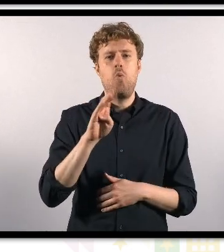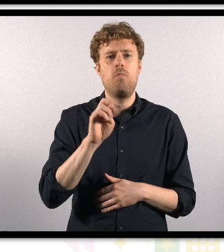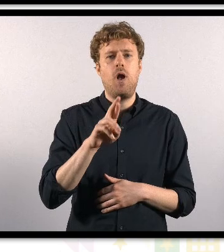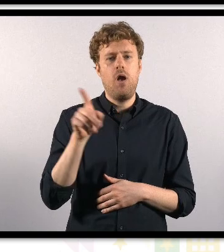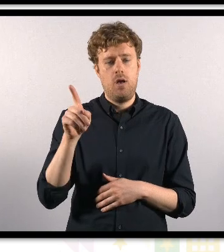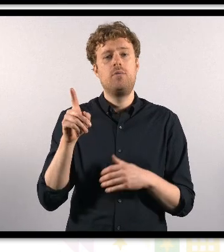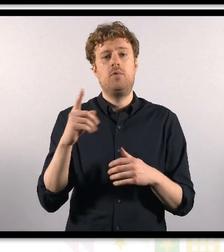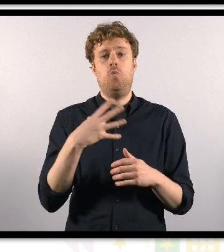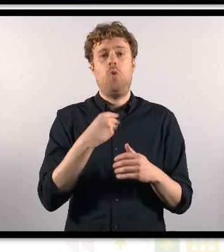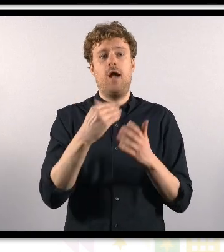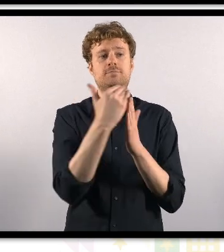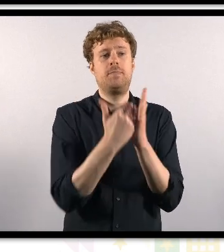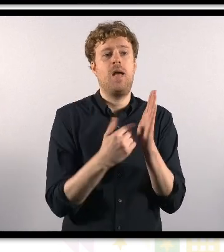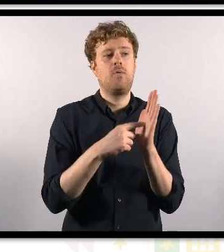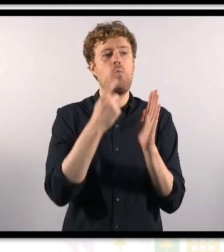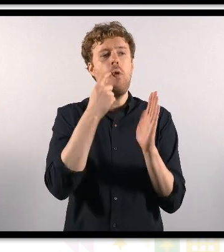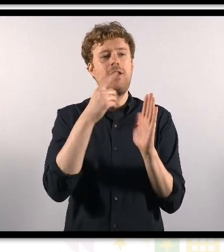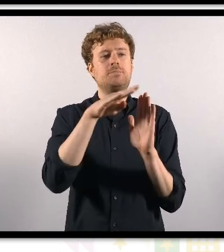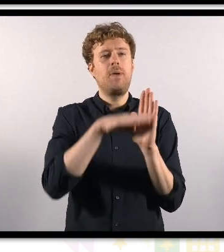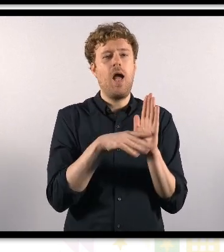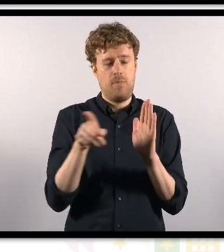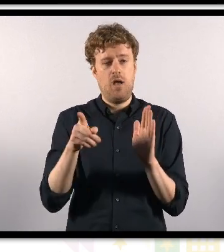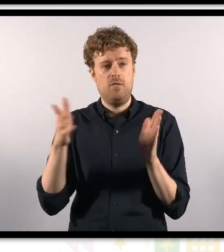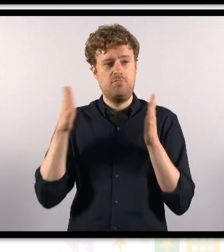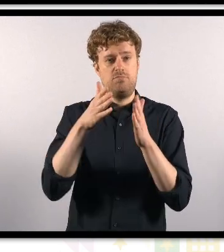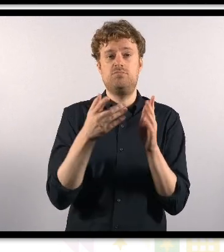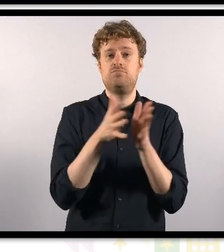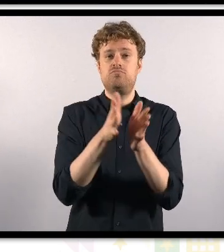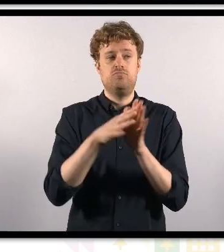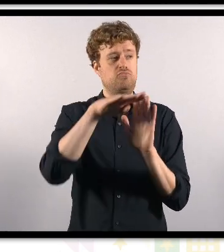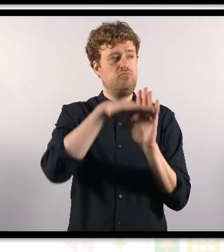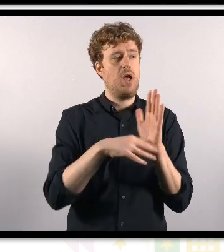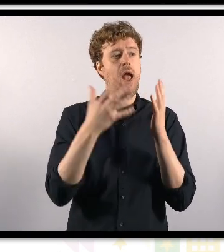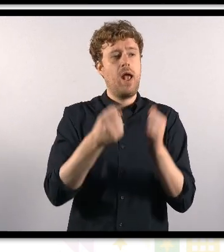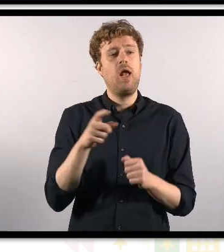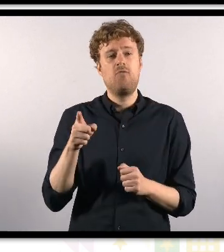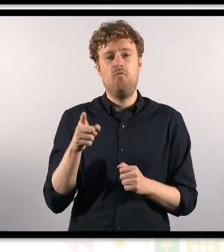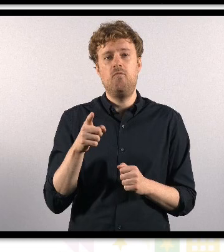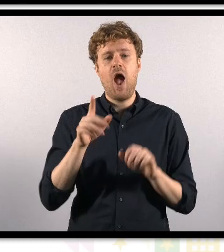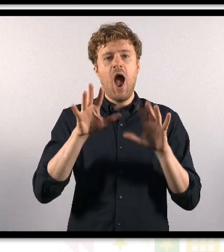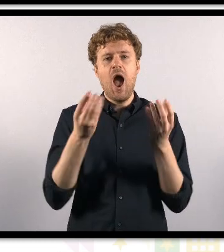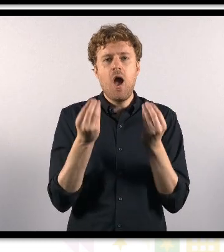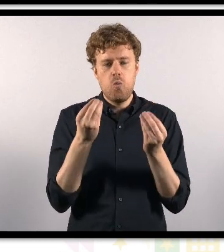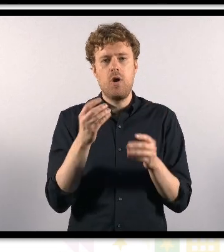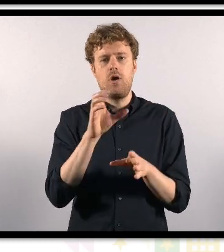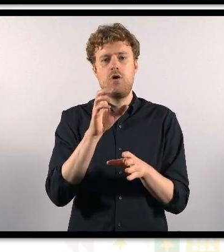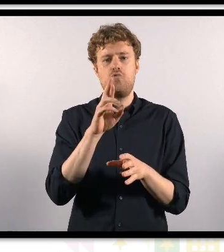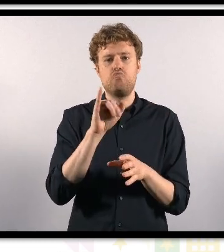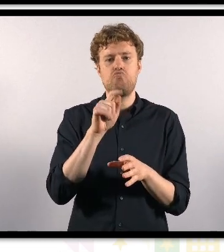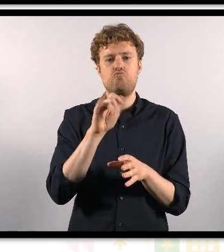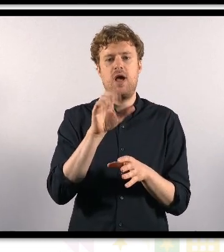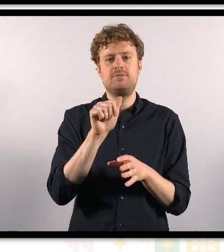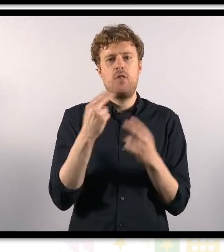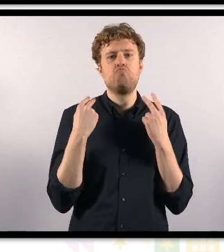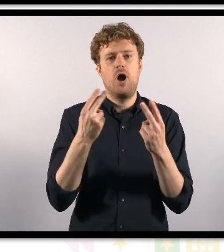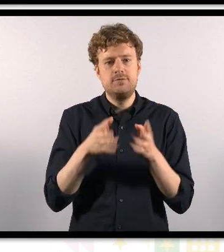and eliminated all the spans that are not in the critical path. And after that, we did a few short prompting to say that, okay, this